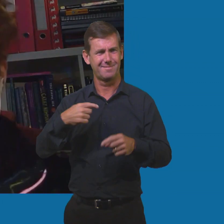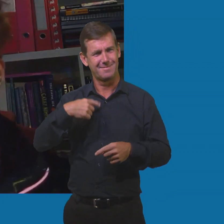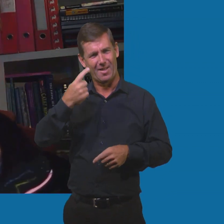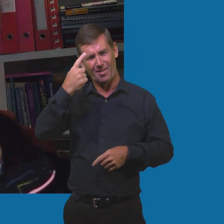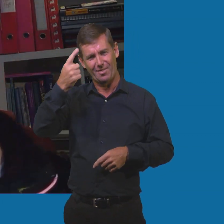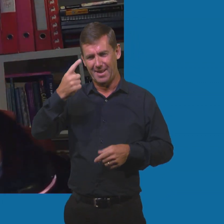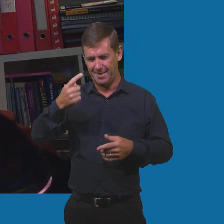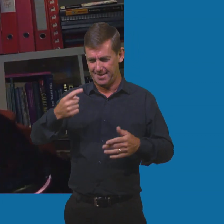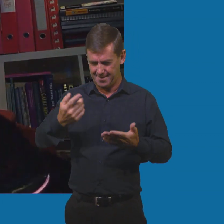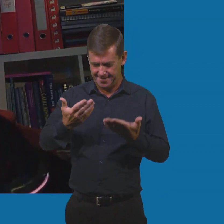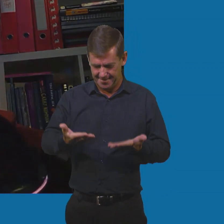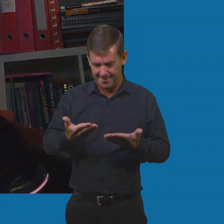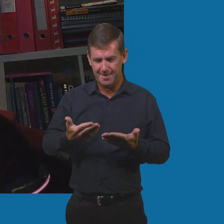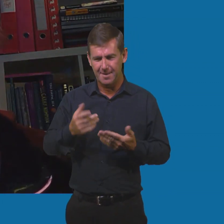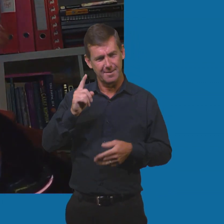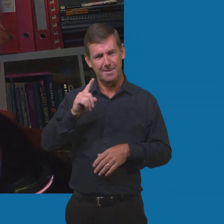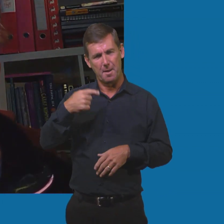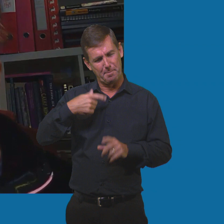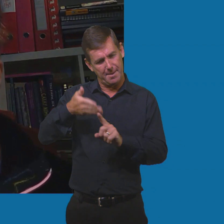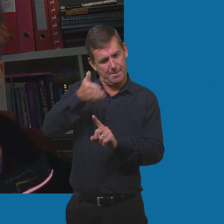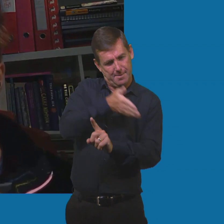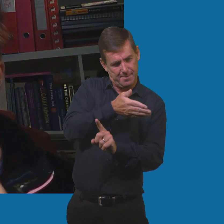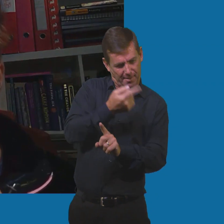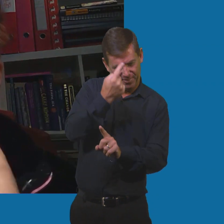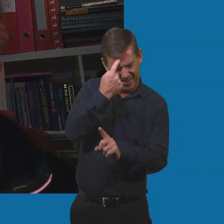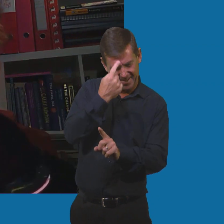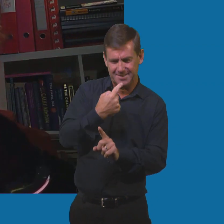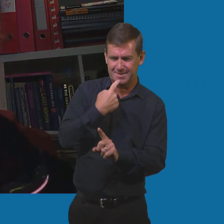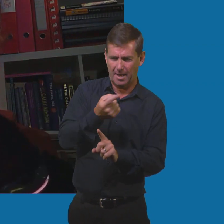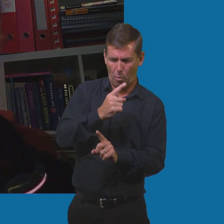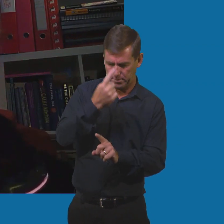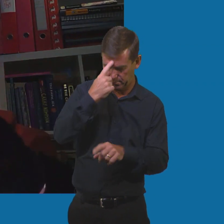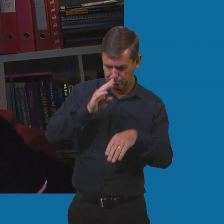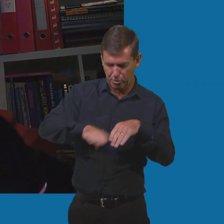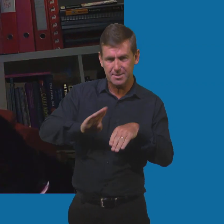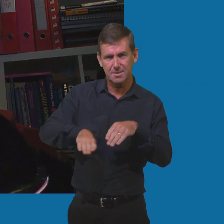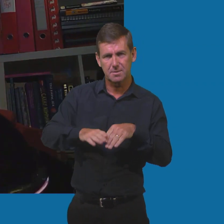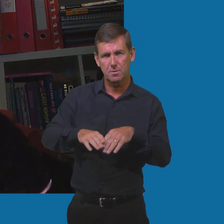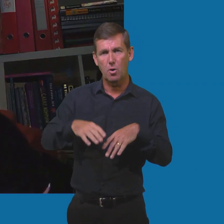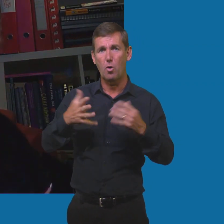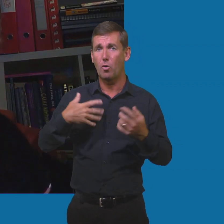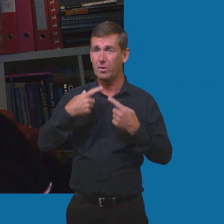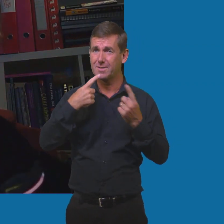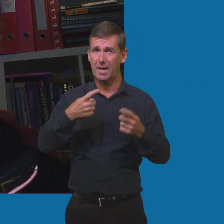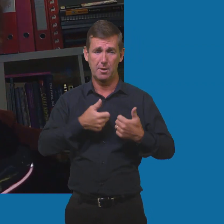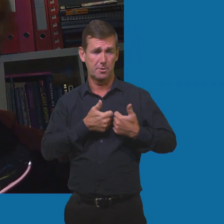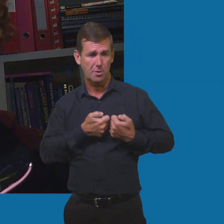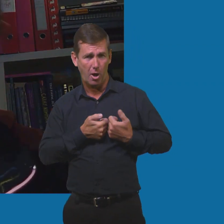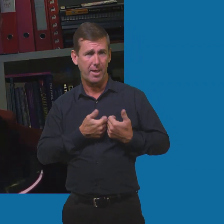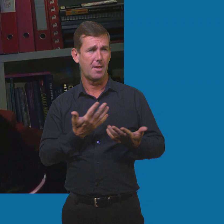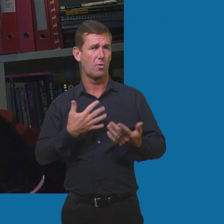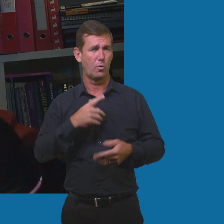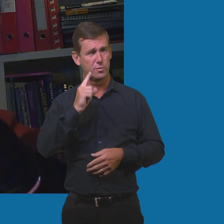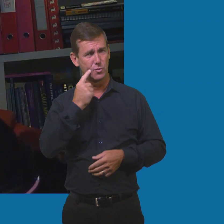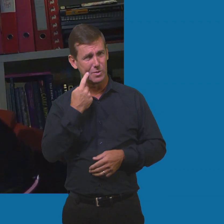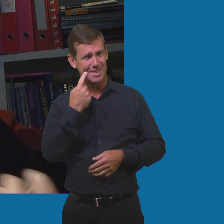So I tend to think what I'm going to say beforehand, or very audibly call my partner darling or sweetie, which